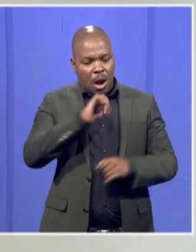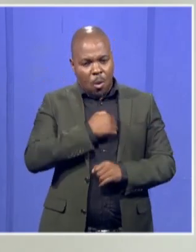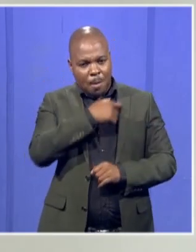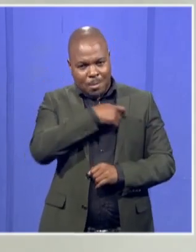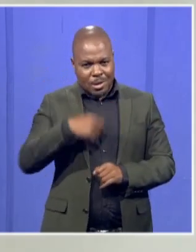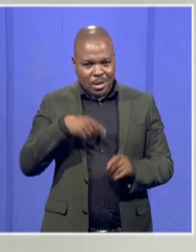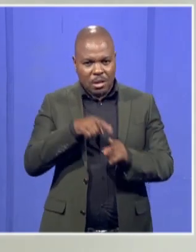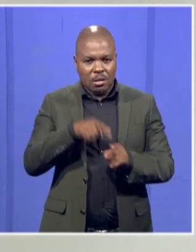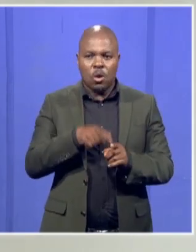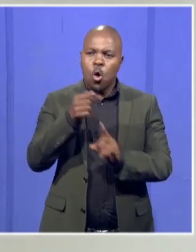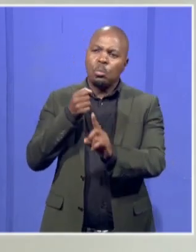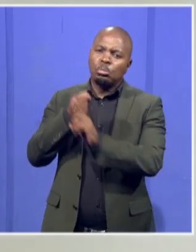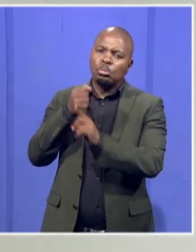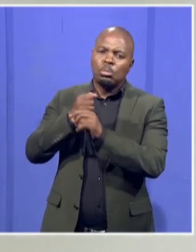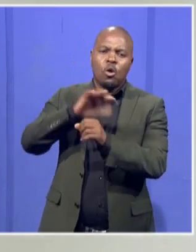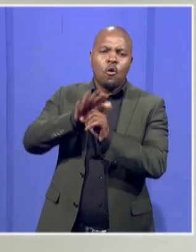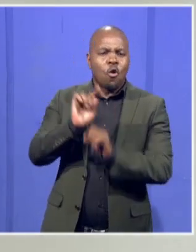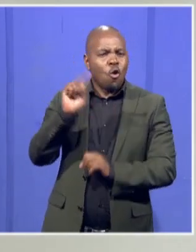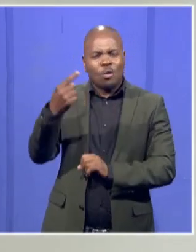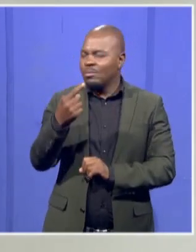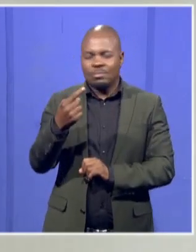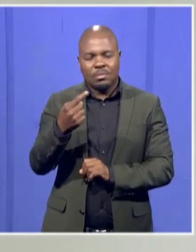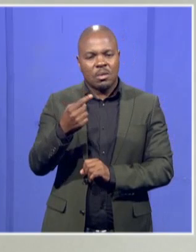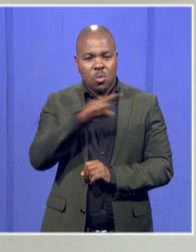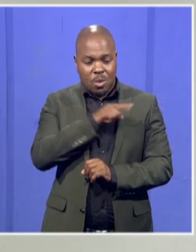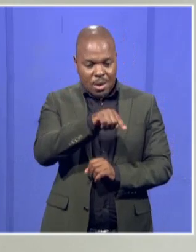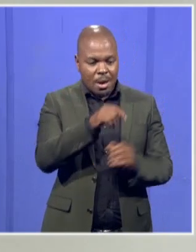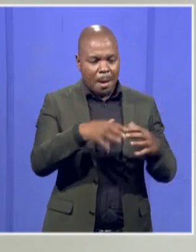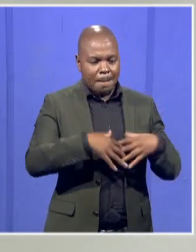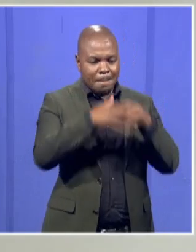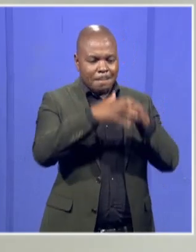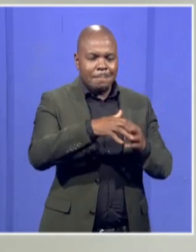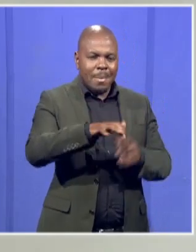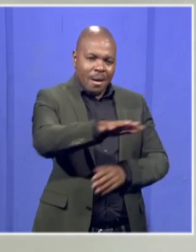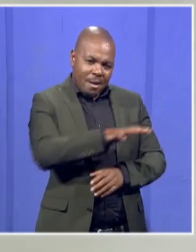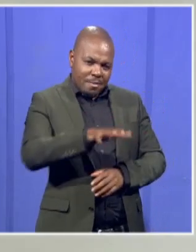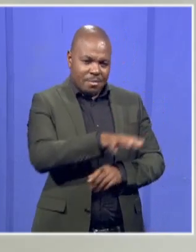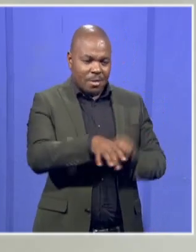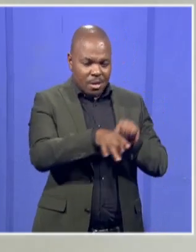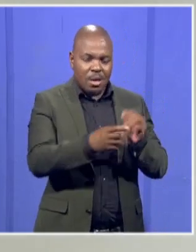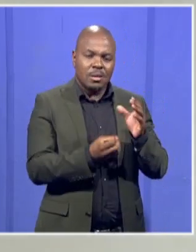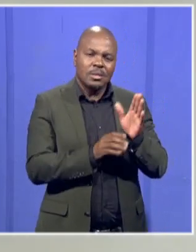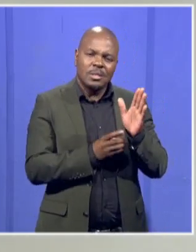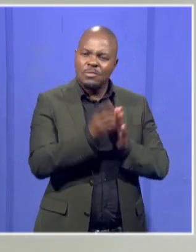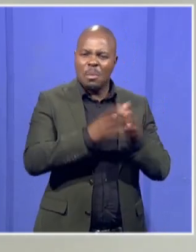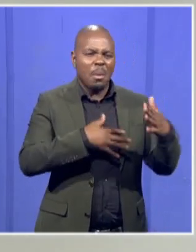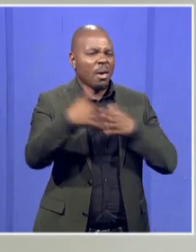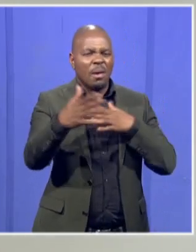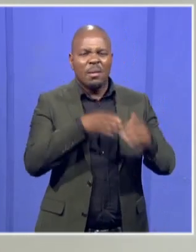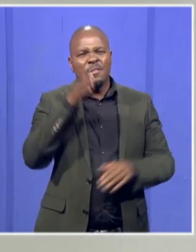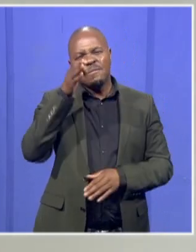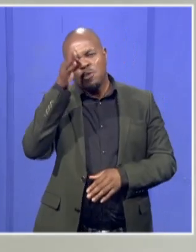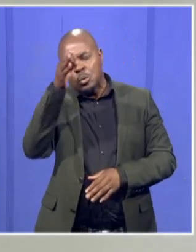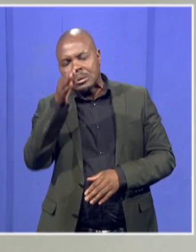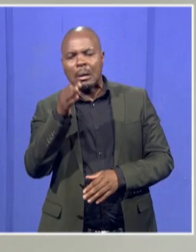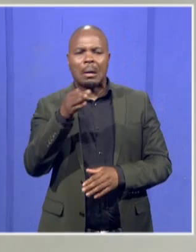just being a COVID-19 champion, because this is creating a platform to really develop any other future